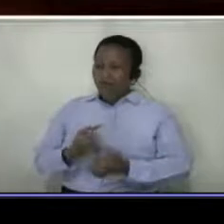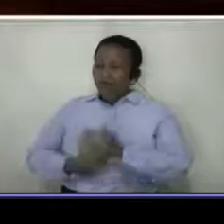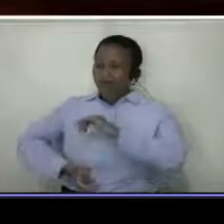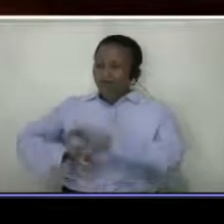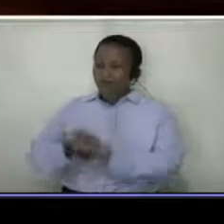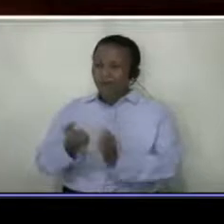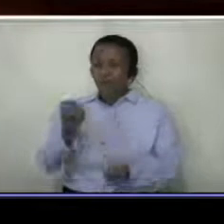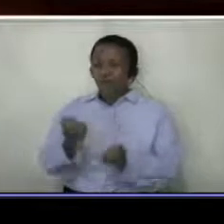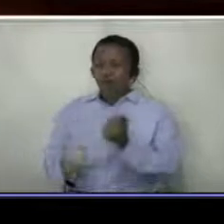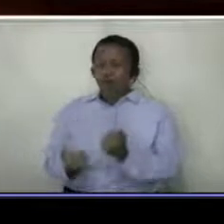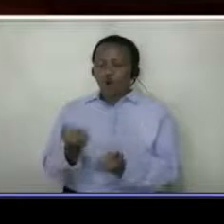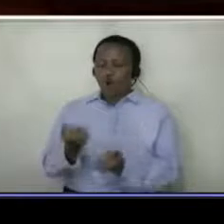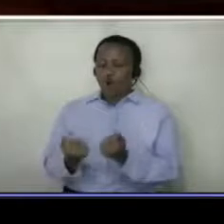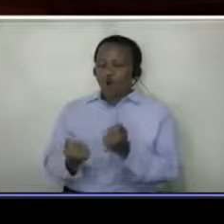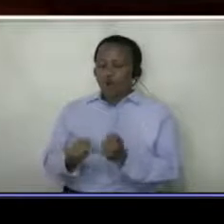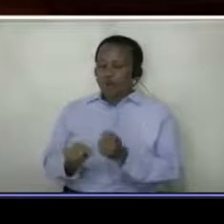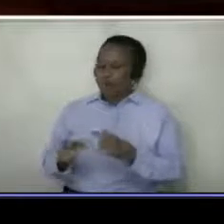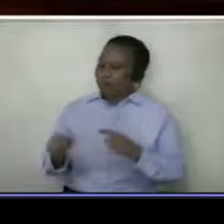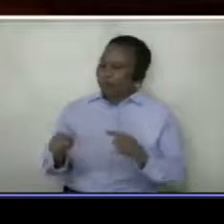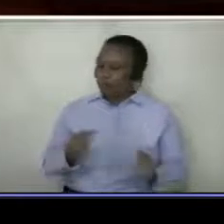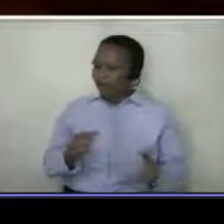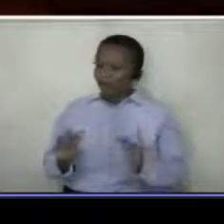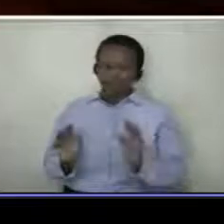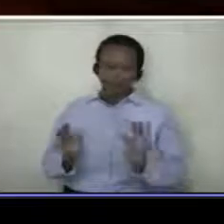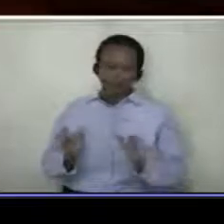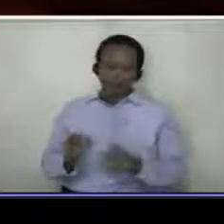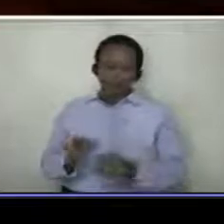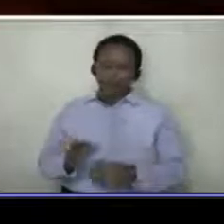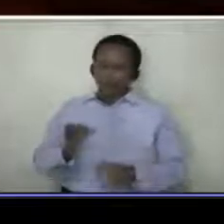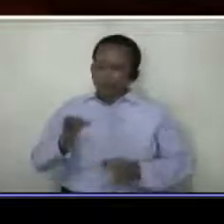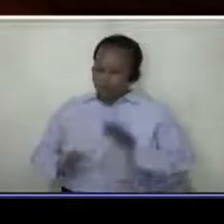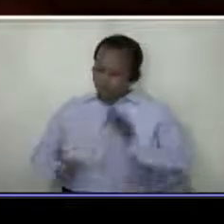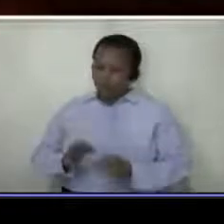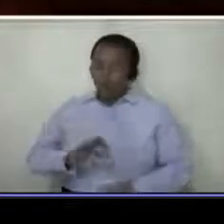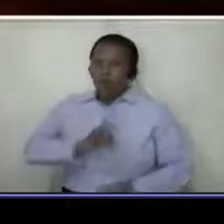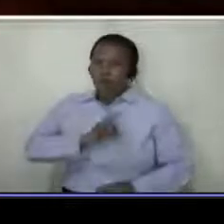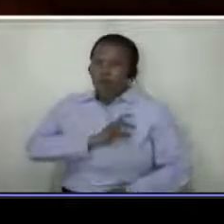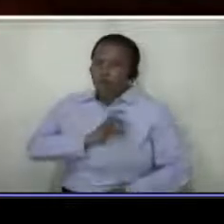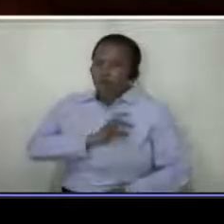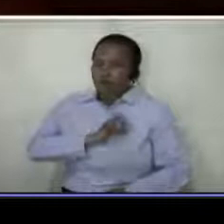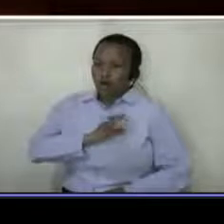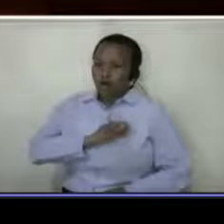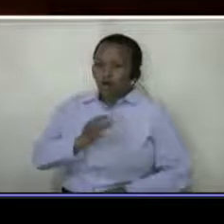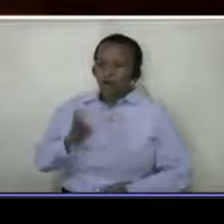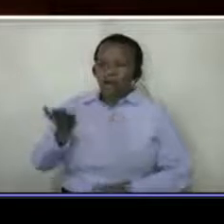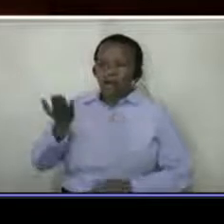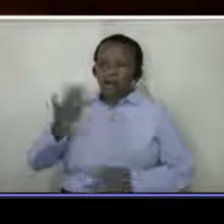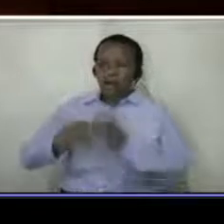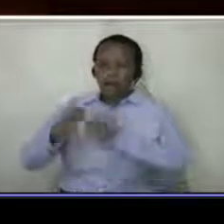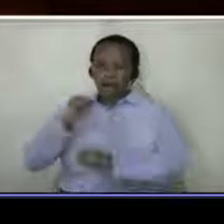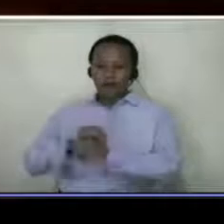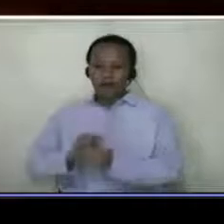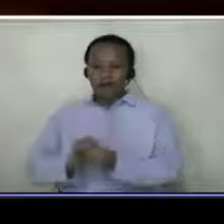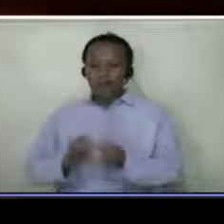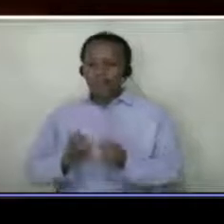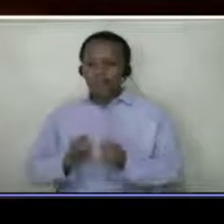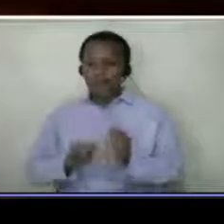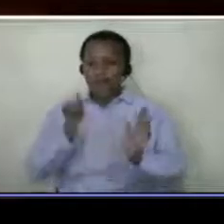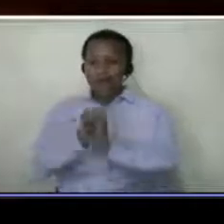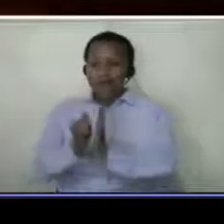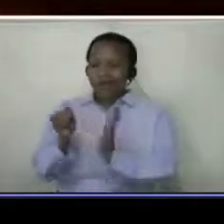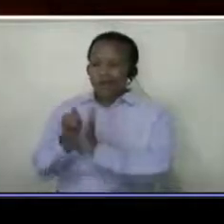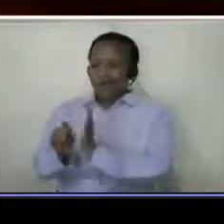been witnessing an upsurge of political intimidation and killings this past year. I'll come back, Honourable